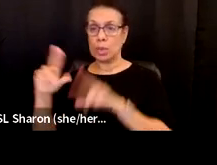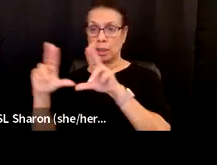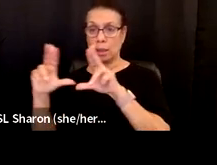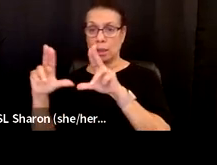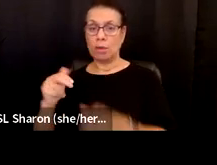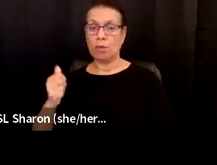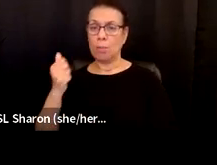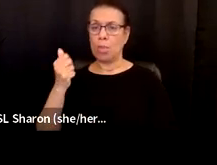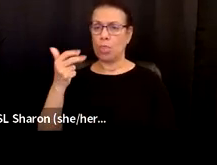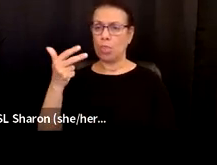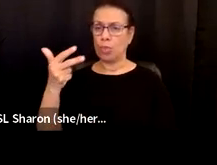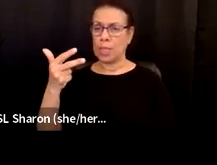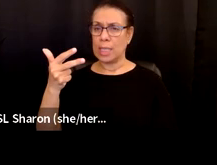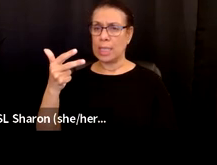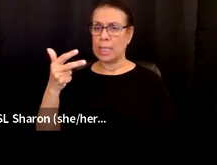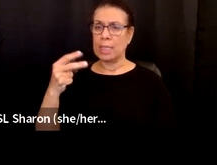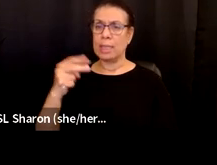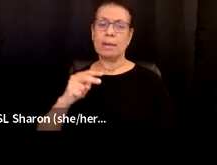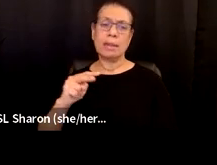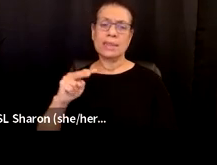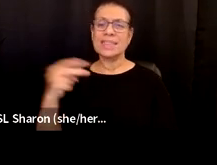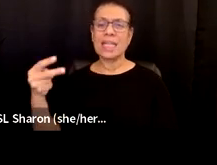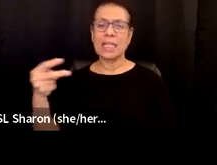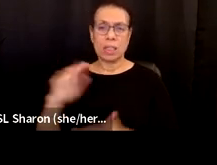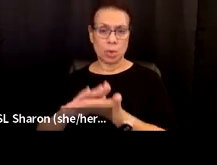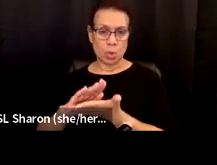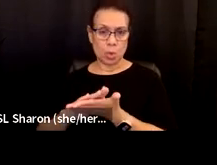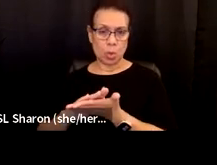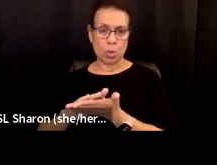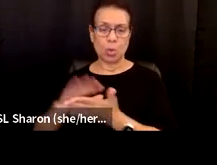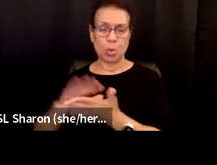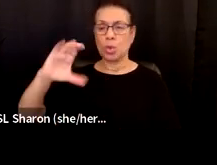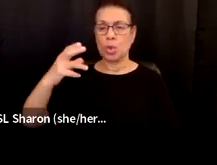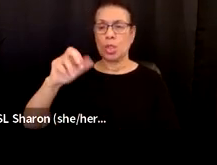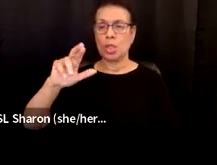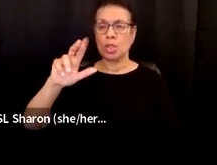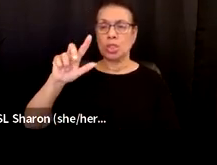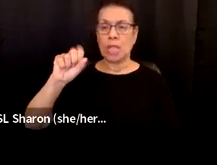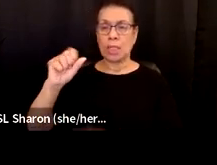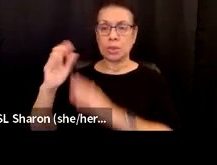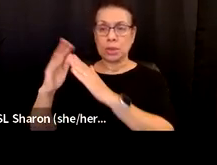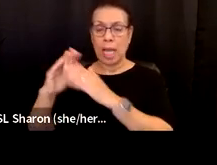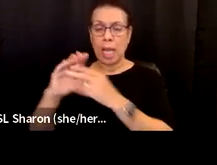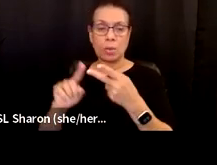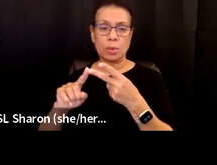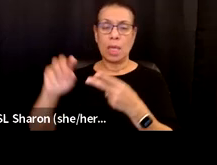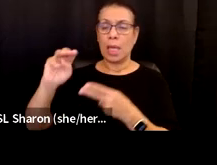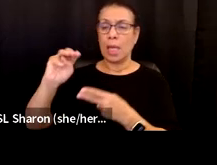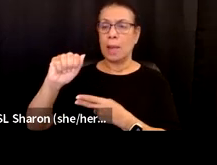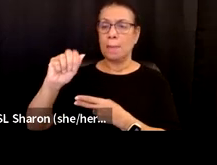three of our secondary schools specifically charles charlestown high school madison park and